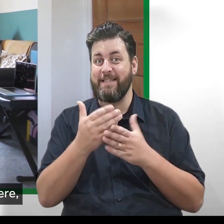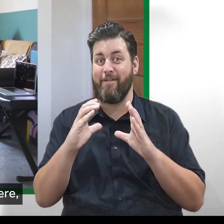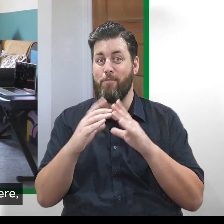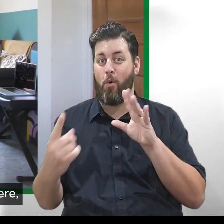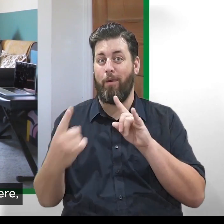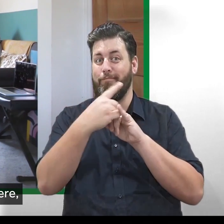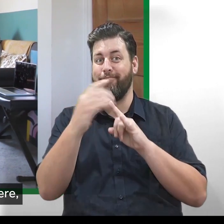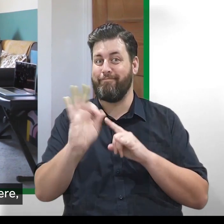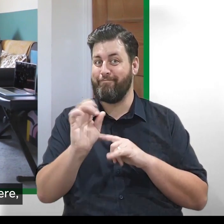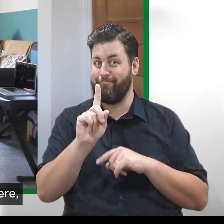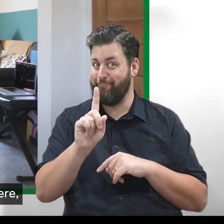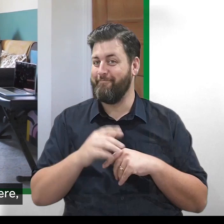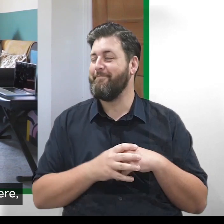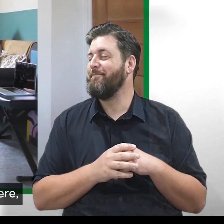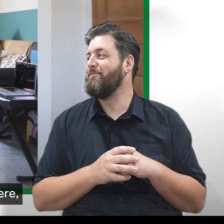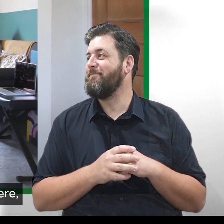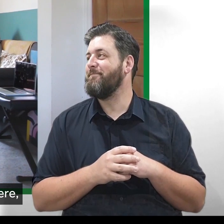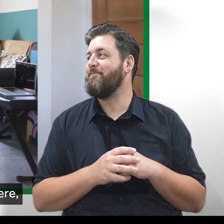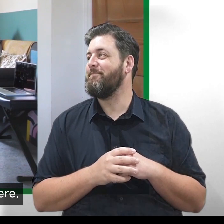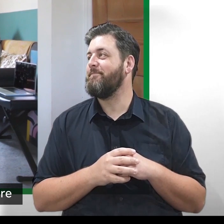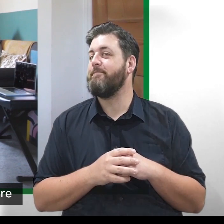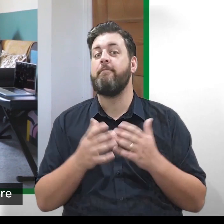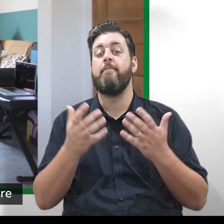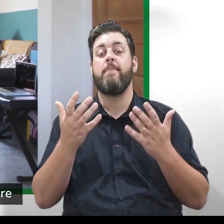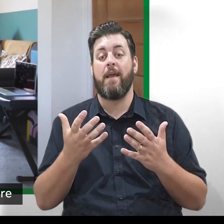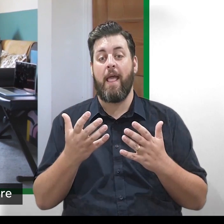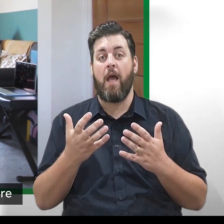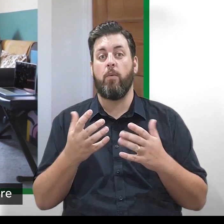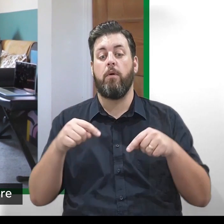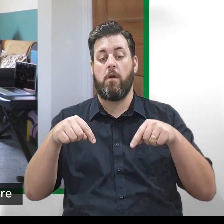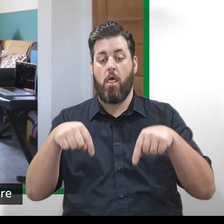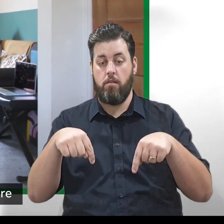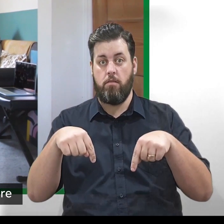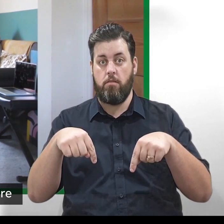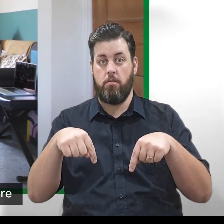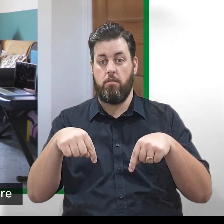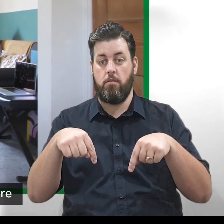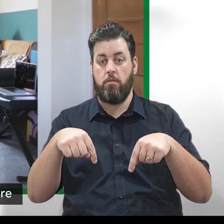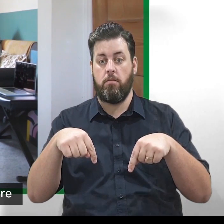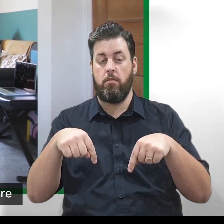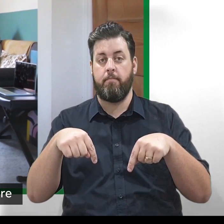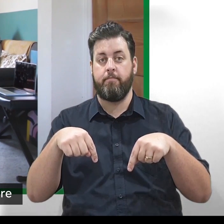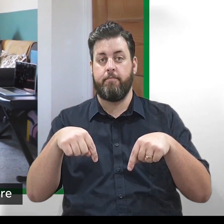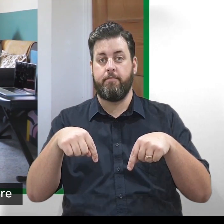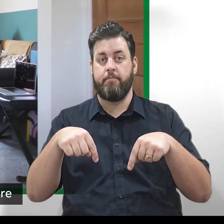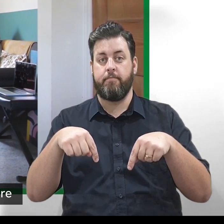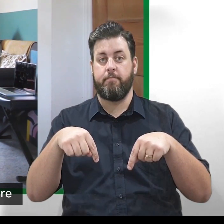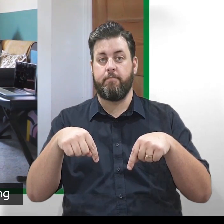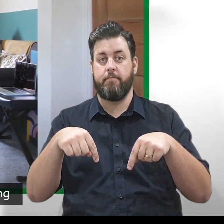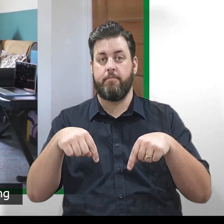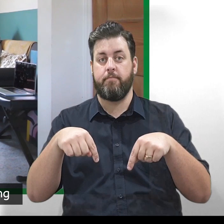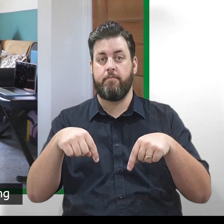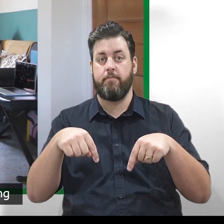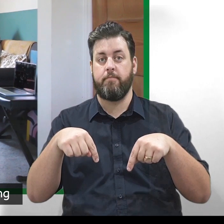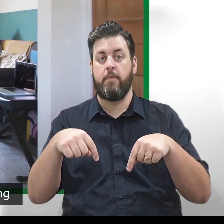net. Perfect, lovely. Okay, so from here, we're going to just pop that foot down. We're going to take our arms, we're going to